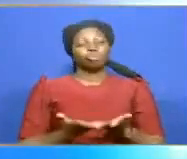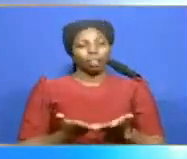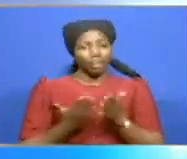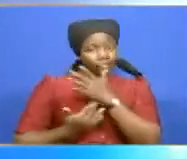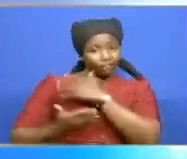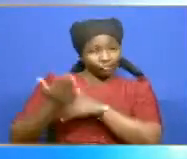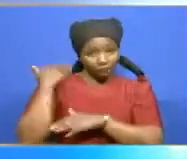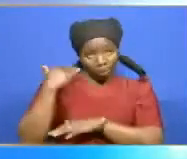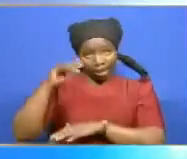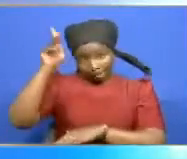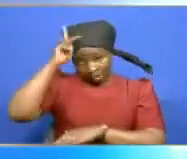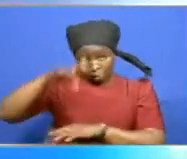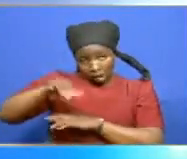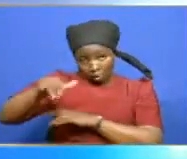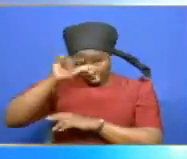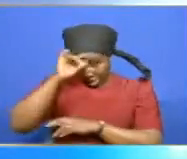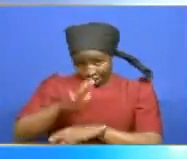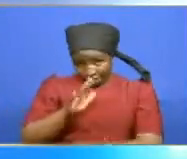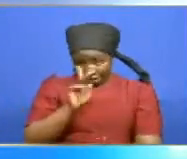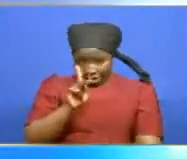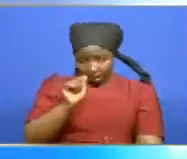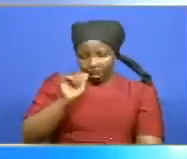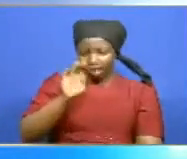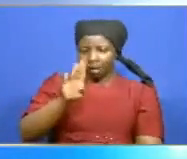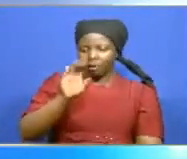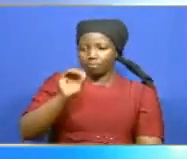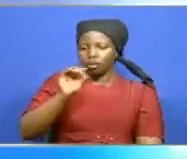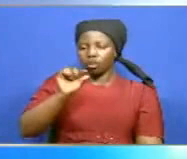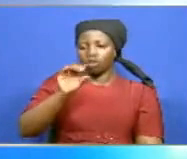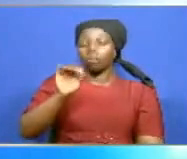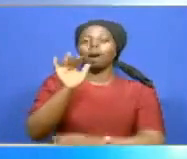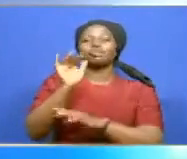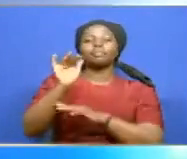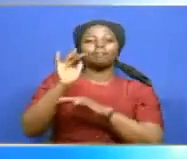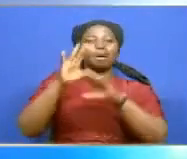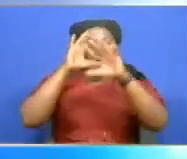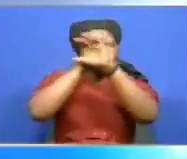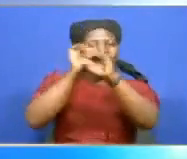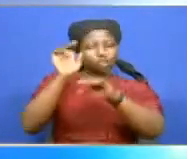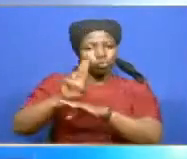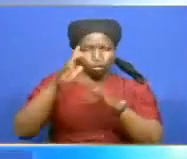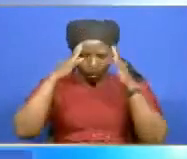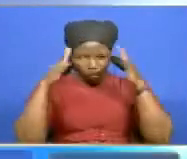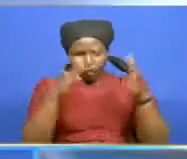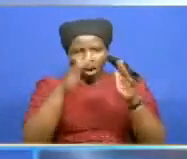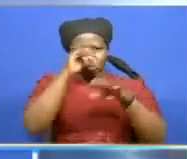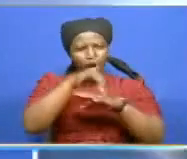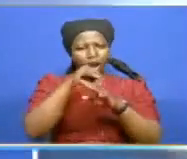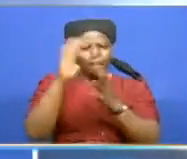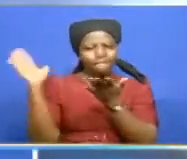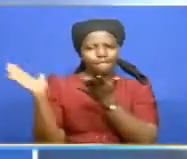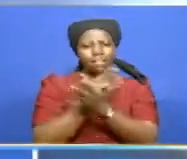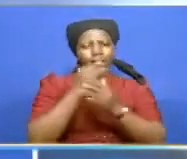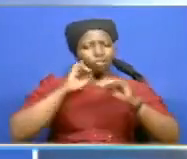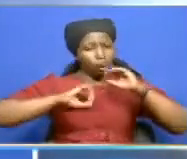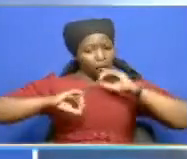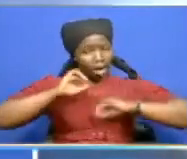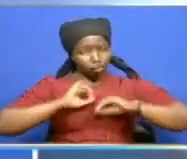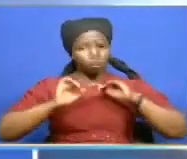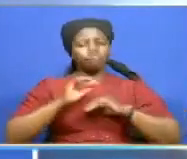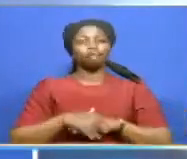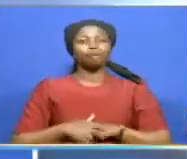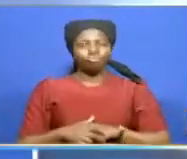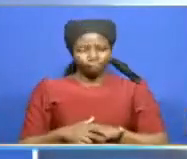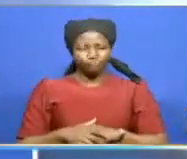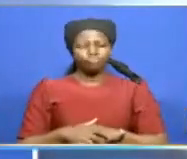Former Kiambu County Governor William Kabogo has called on President Uhuru Kenyatta to prioritize the war on corruption as part of his legacy